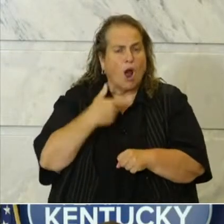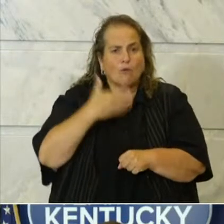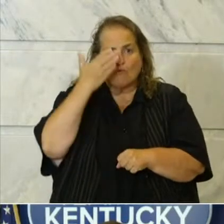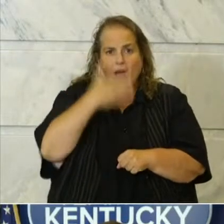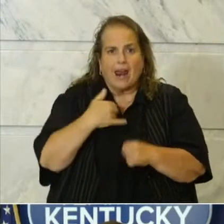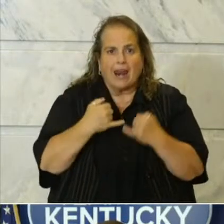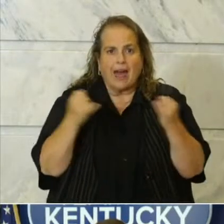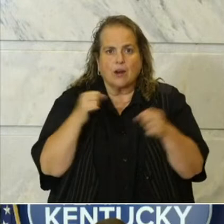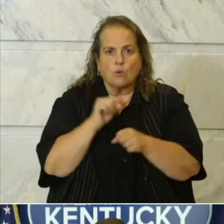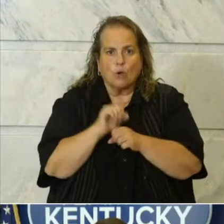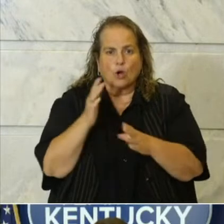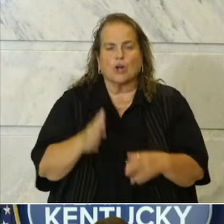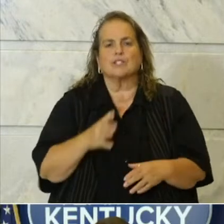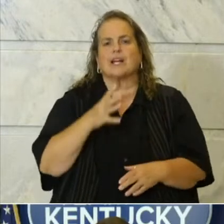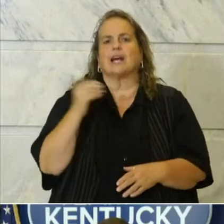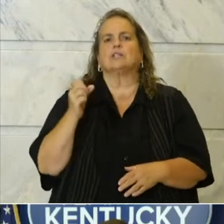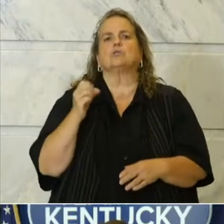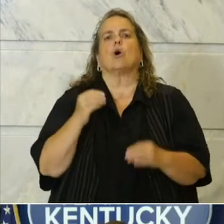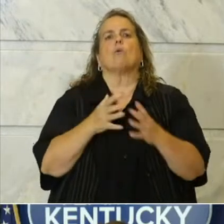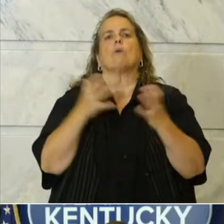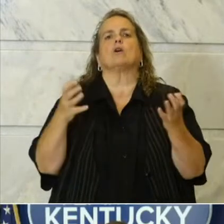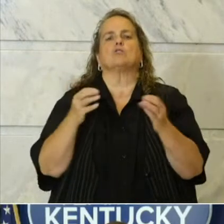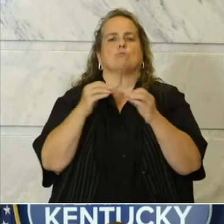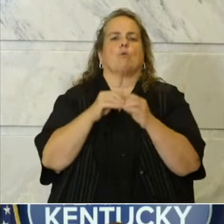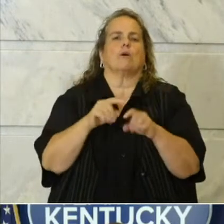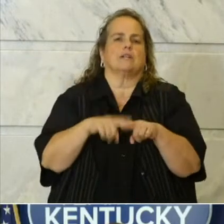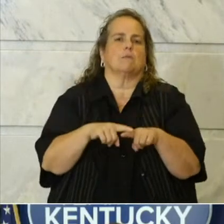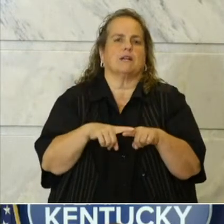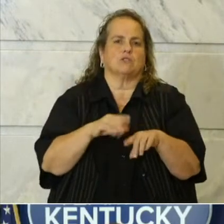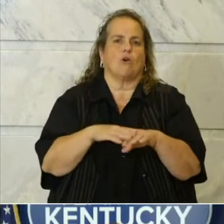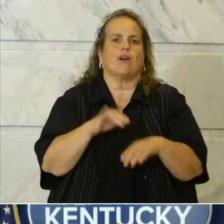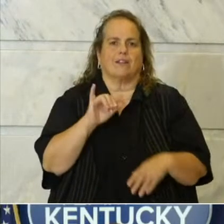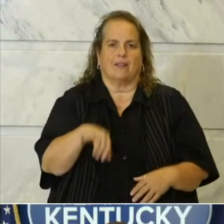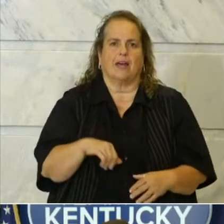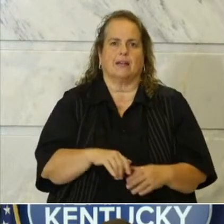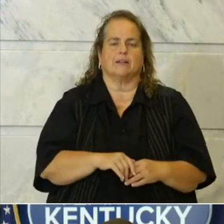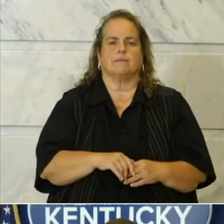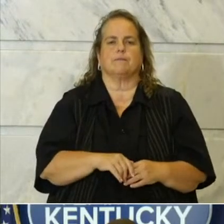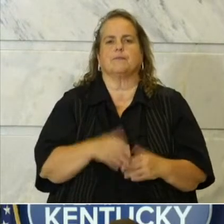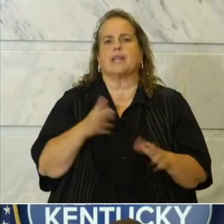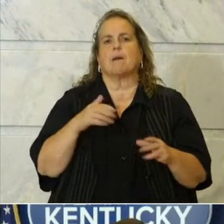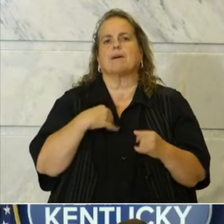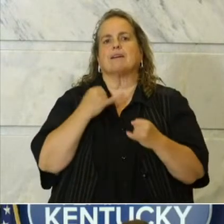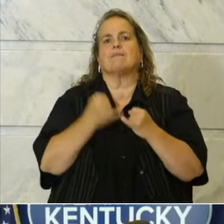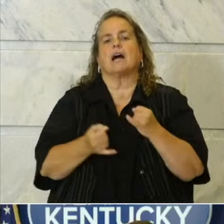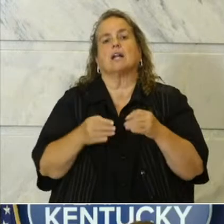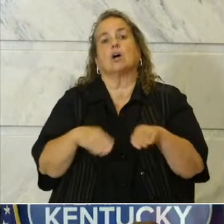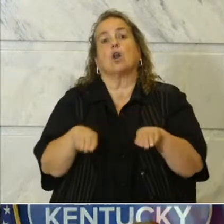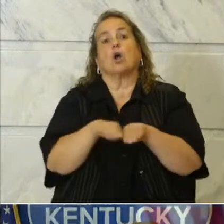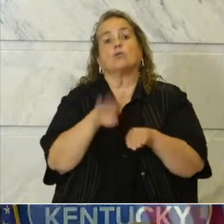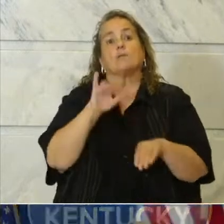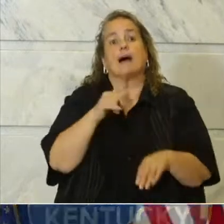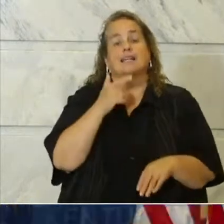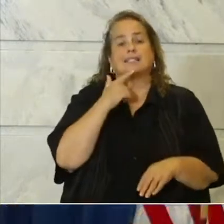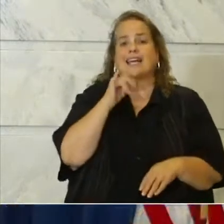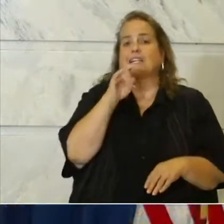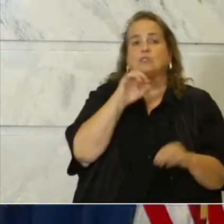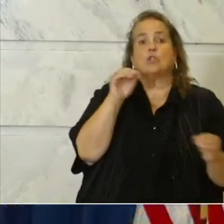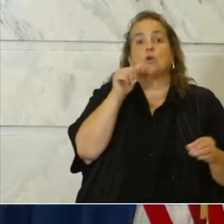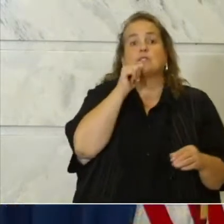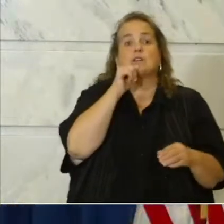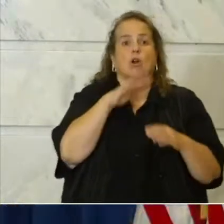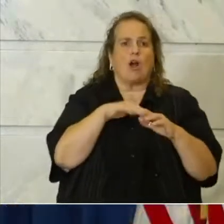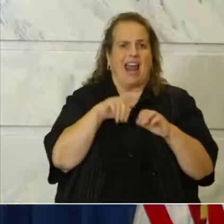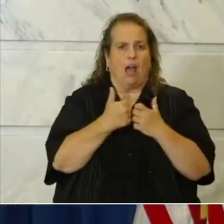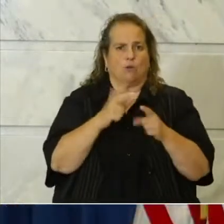workers, and so much more depends on it. Let me just finally close by saying it's no secret on how to beat